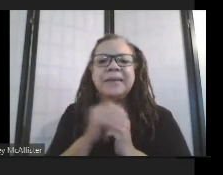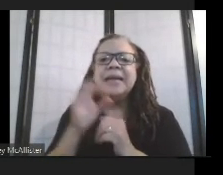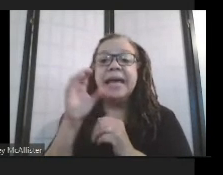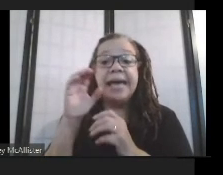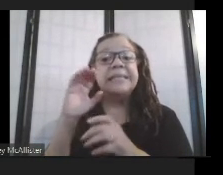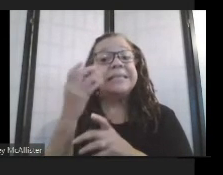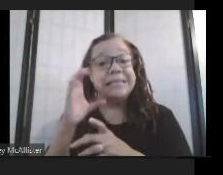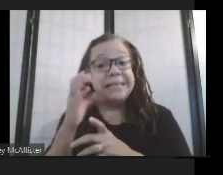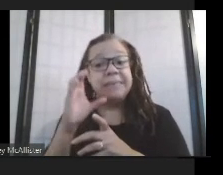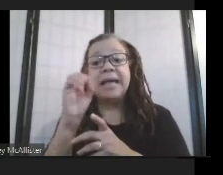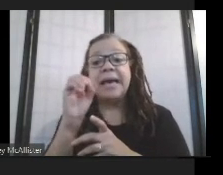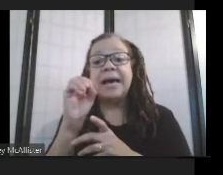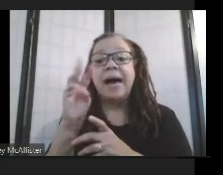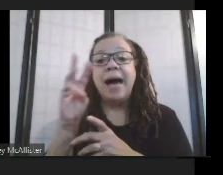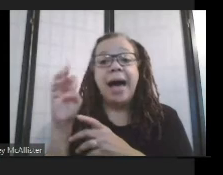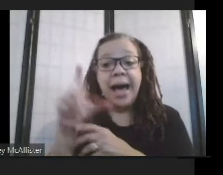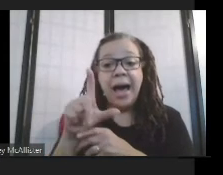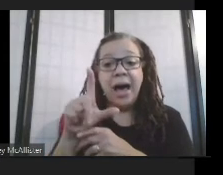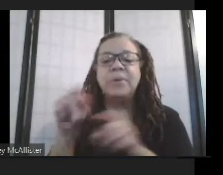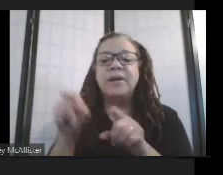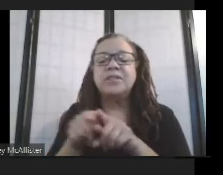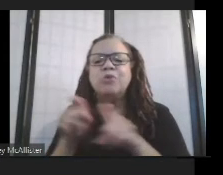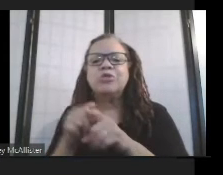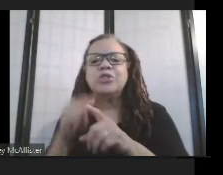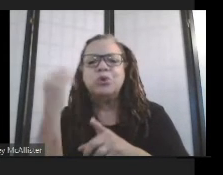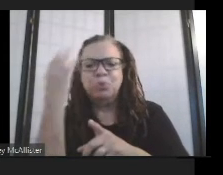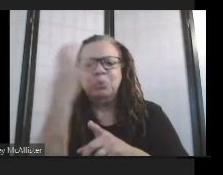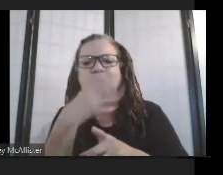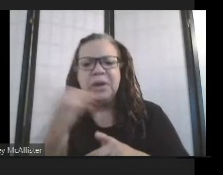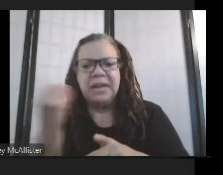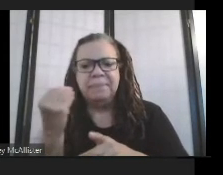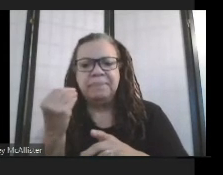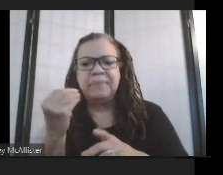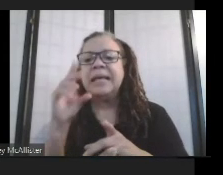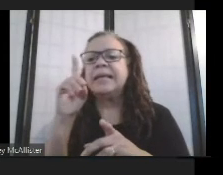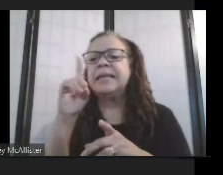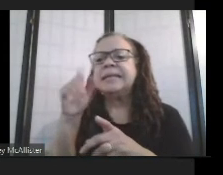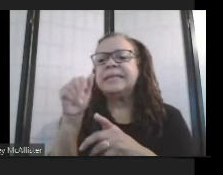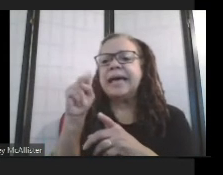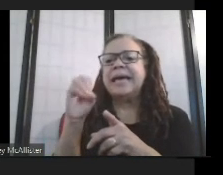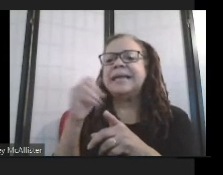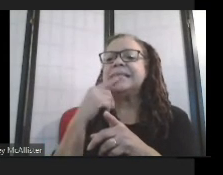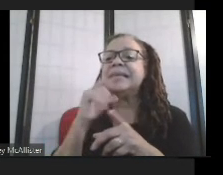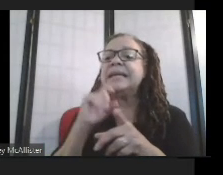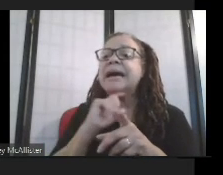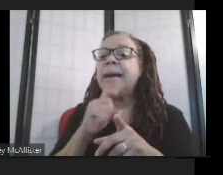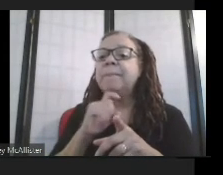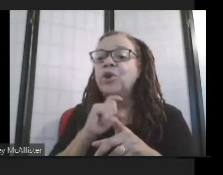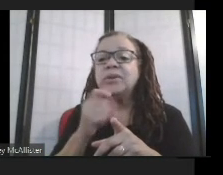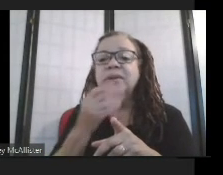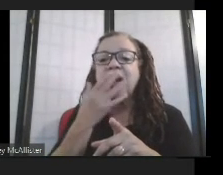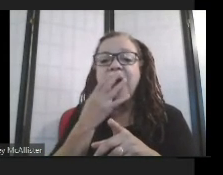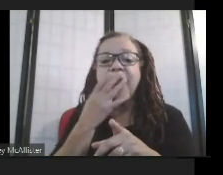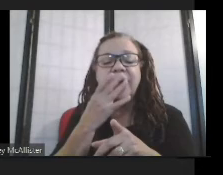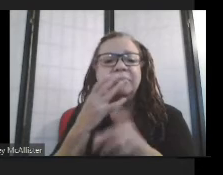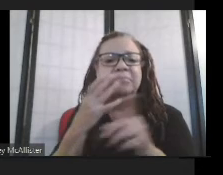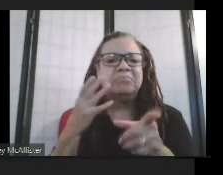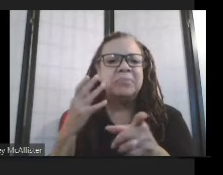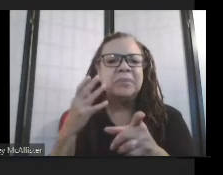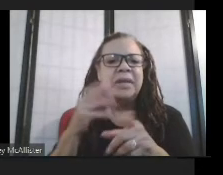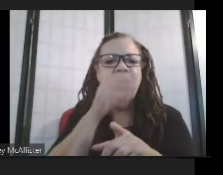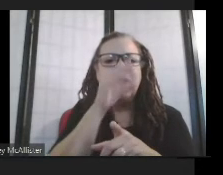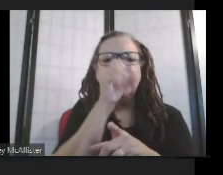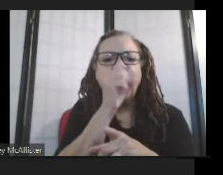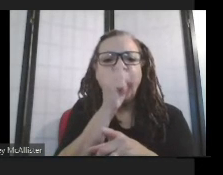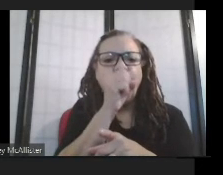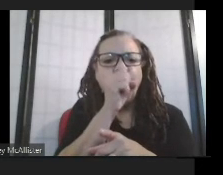And it's very owl-like, but also very shiny and pretty. Well, and then there's the color, right? The copper wire. Yes. And then you've got